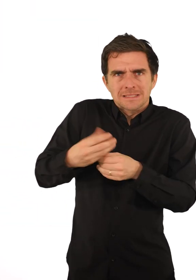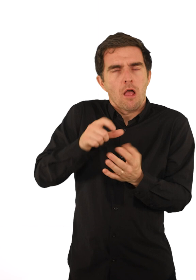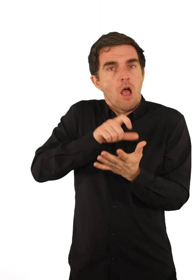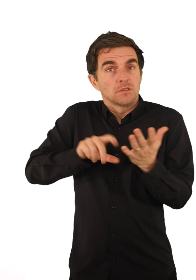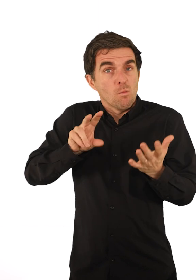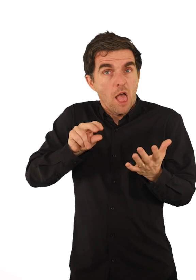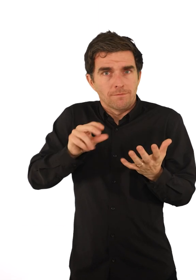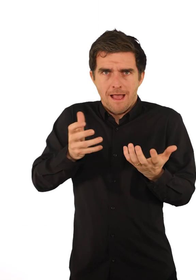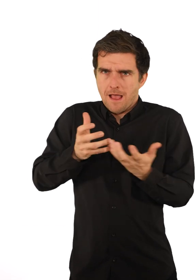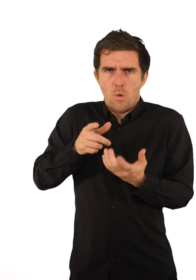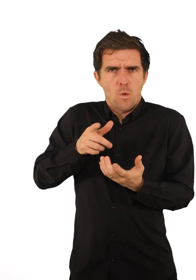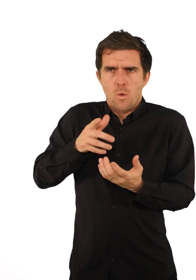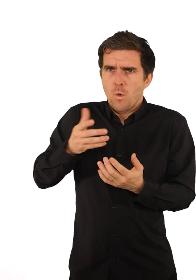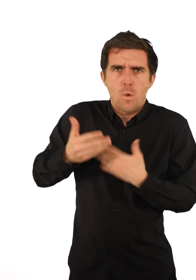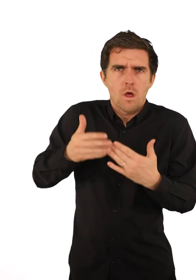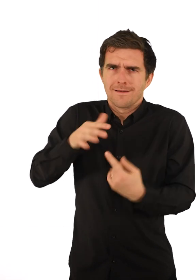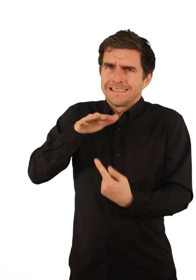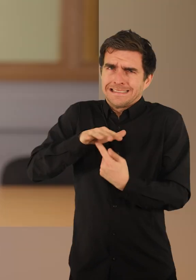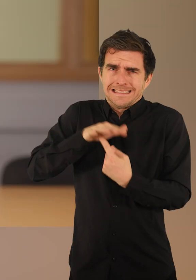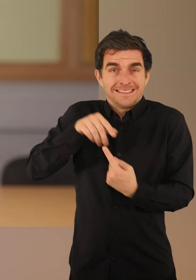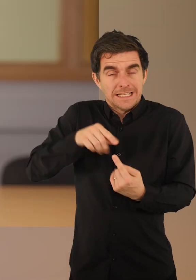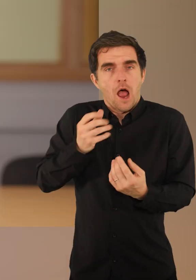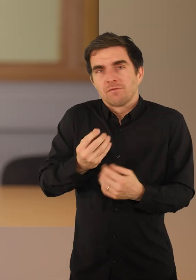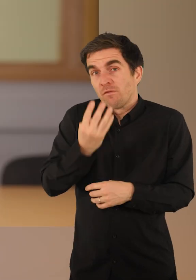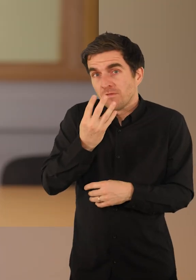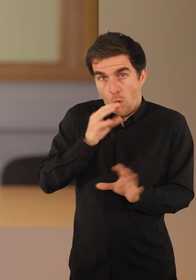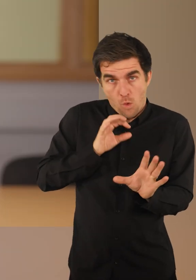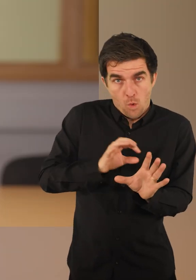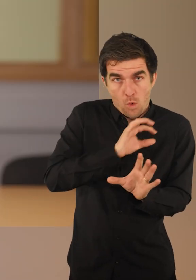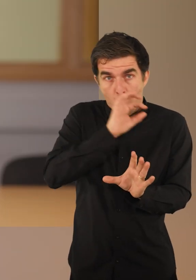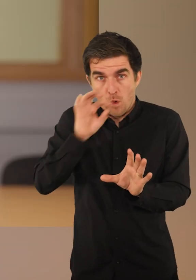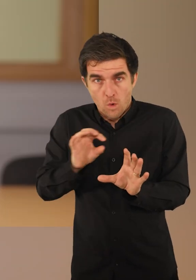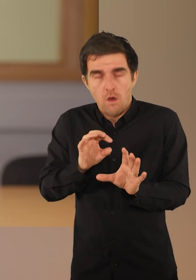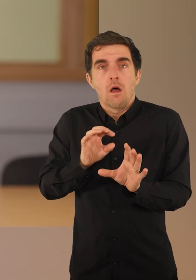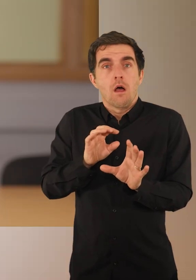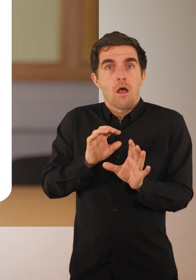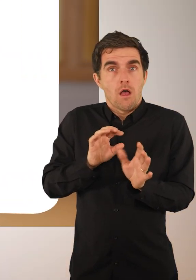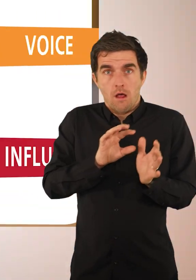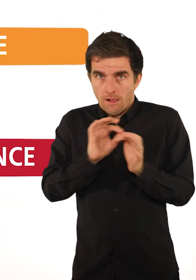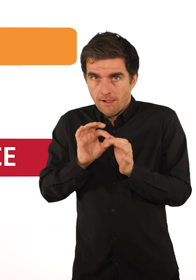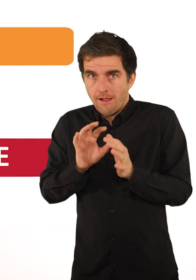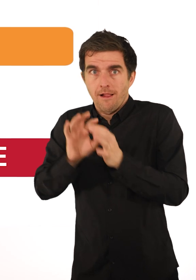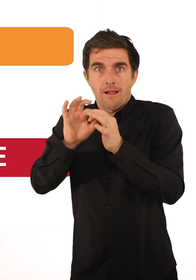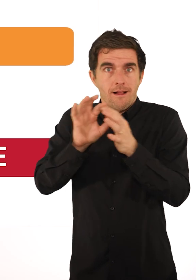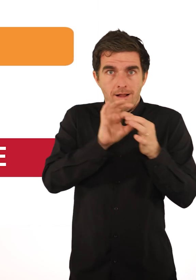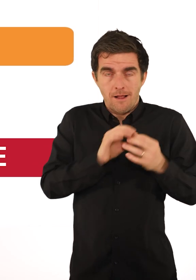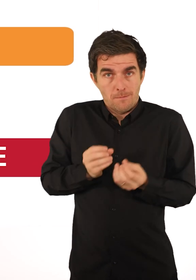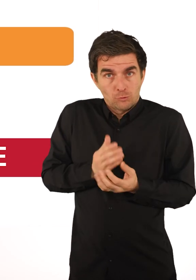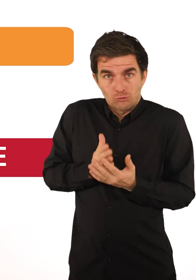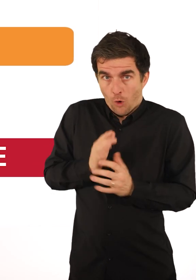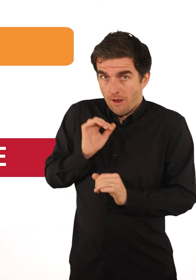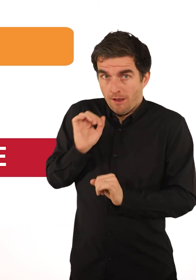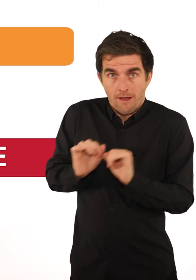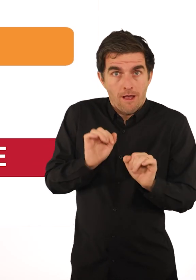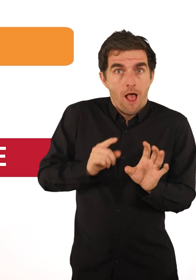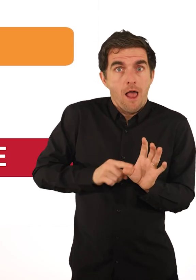keeps Article 12 at the heart of how it works. The Laura Lundy model has 4 different parts. Each one works together to make sure